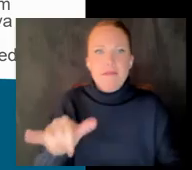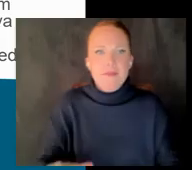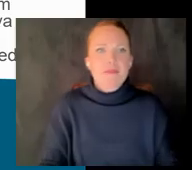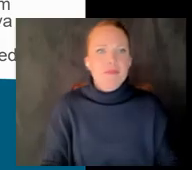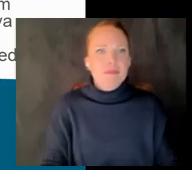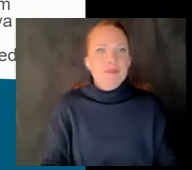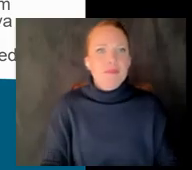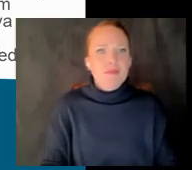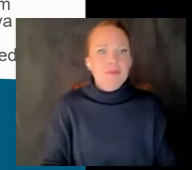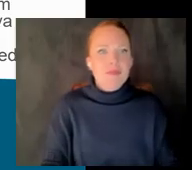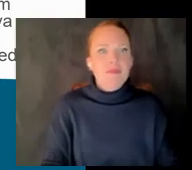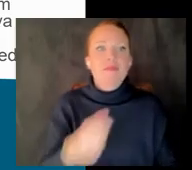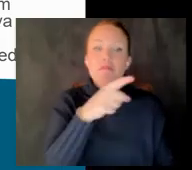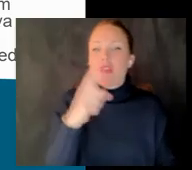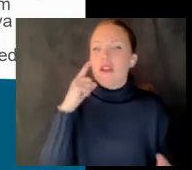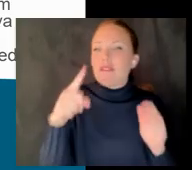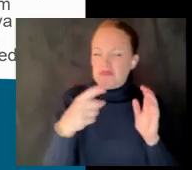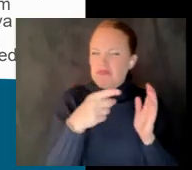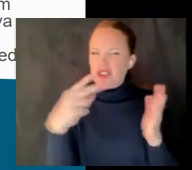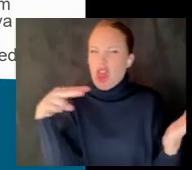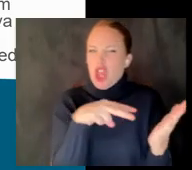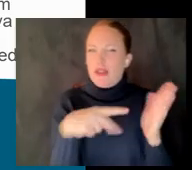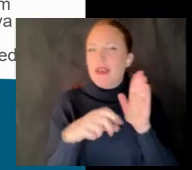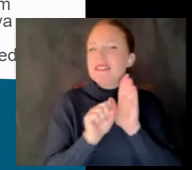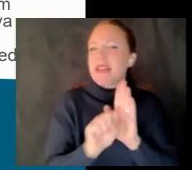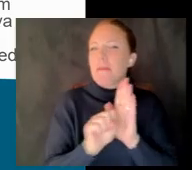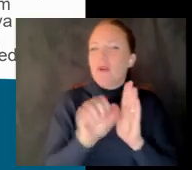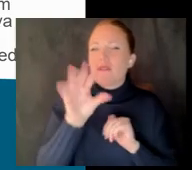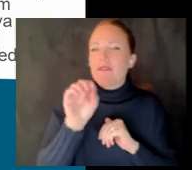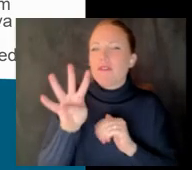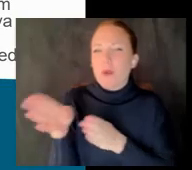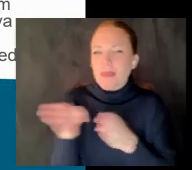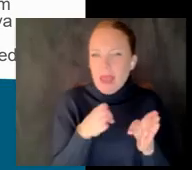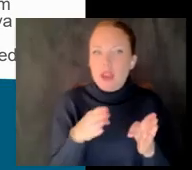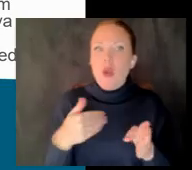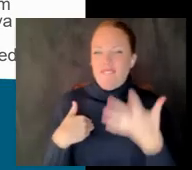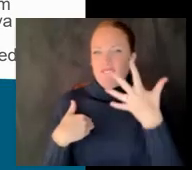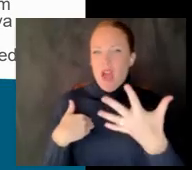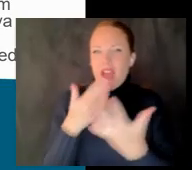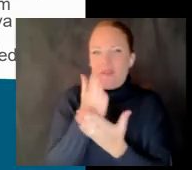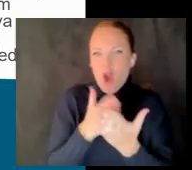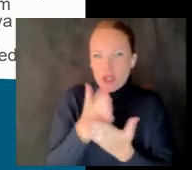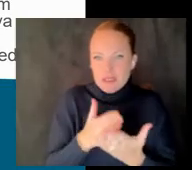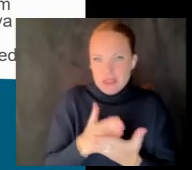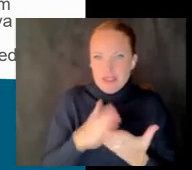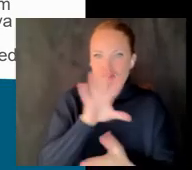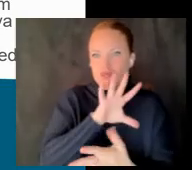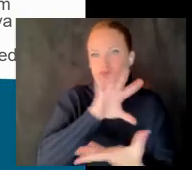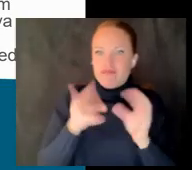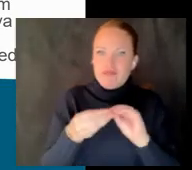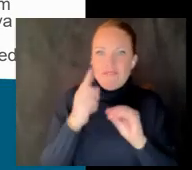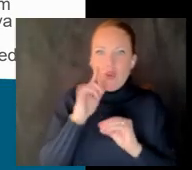Let's take a look at a sample 504 plan together. There are 5 components to a 504 plan: the